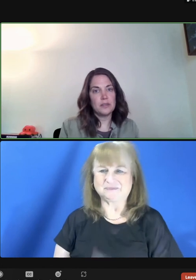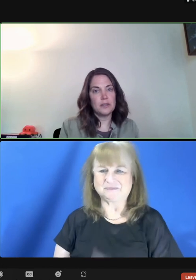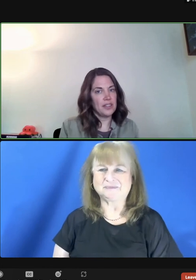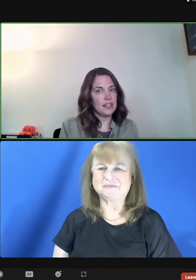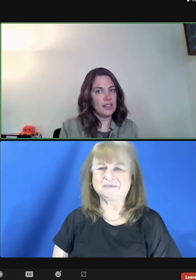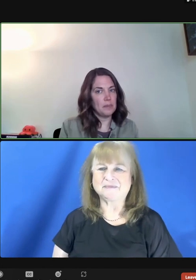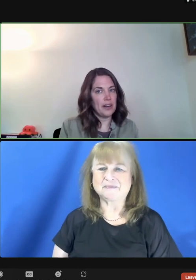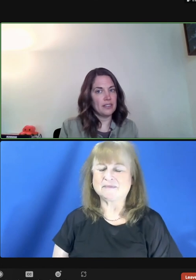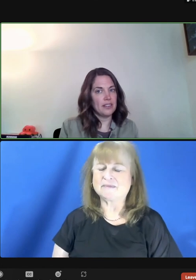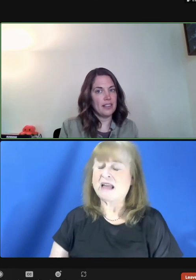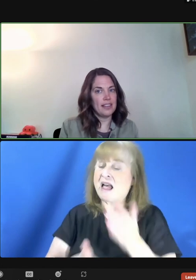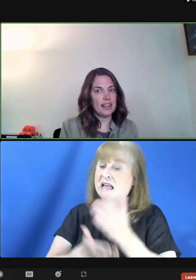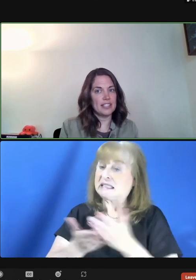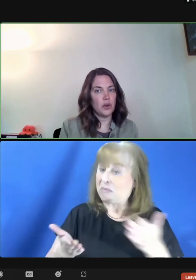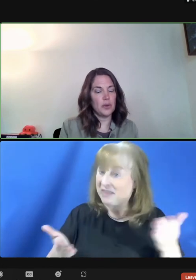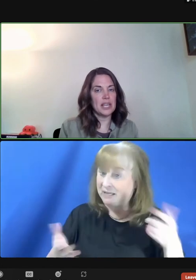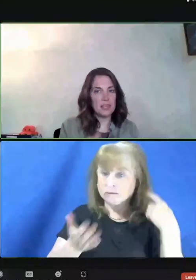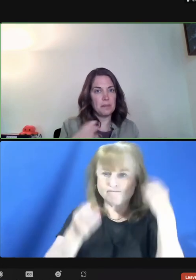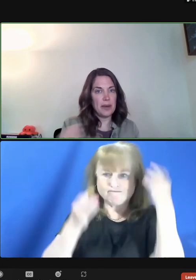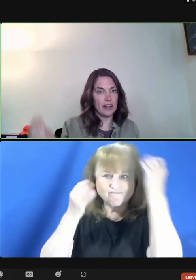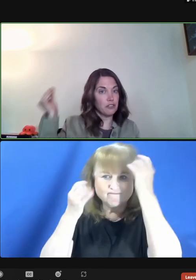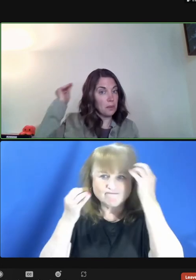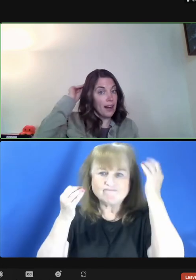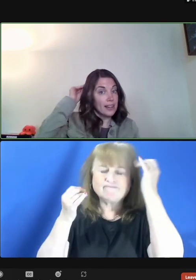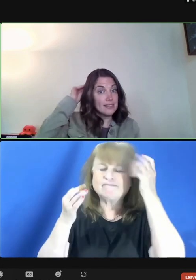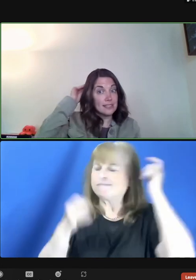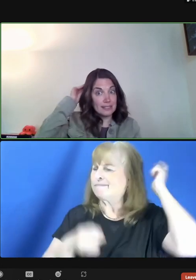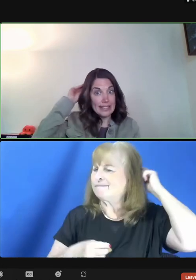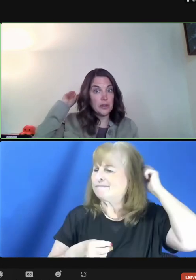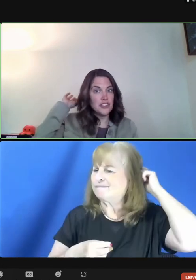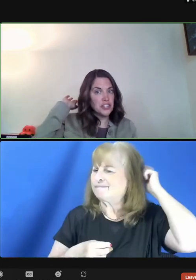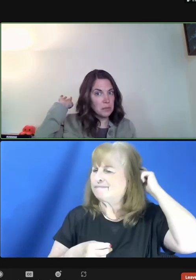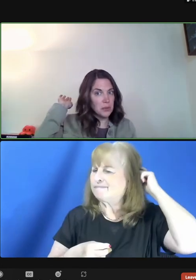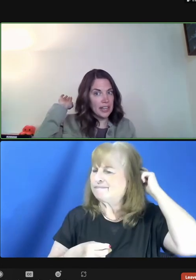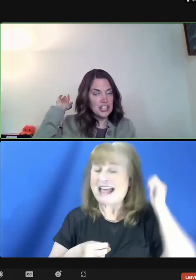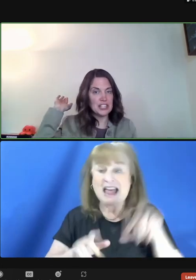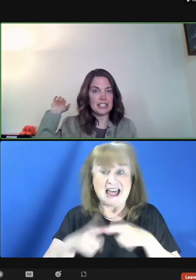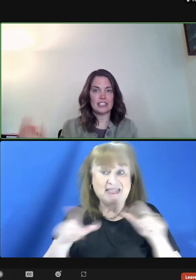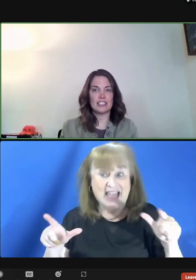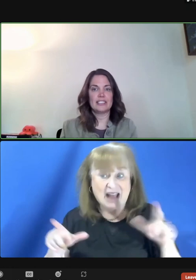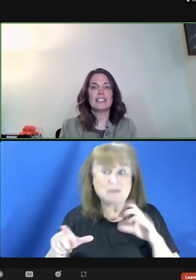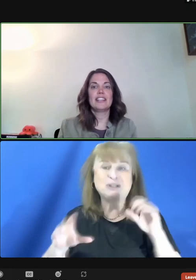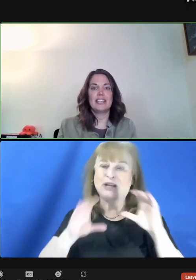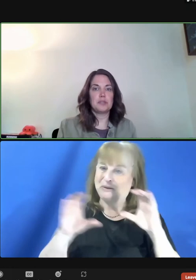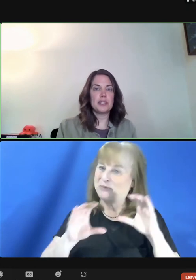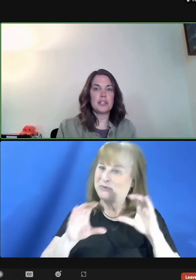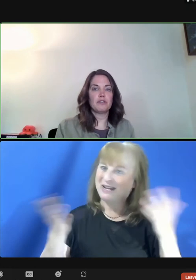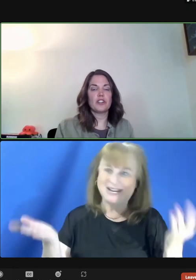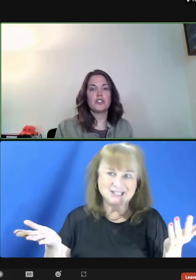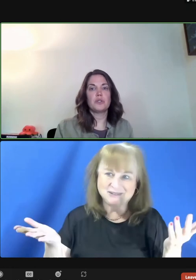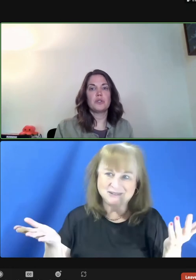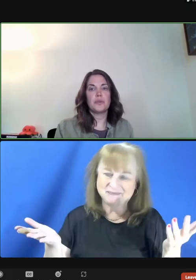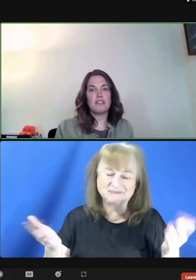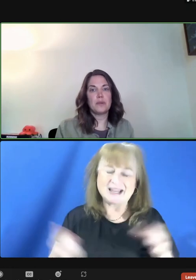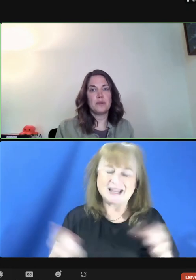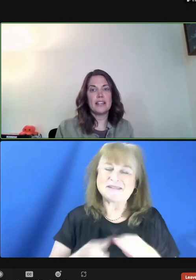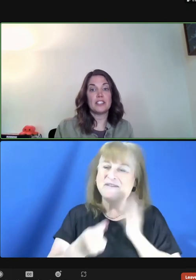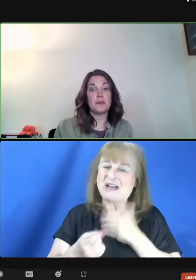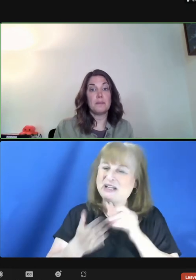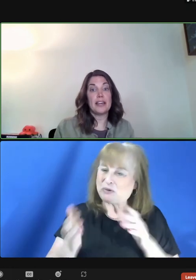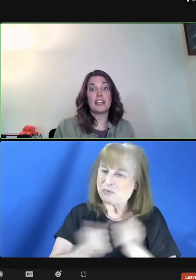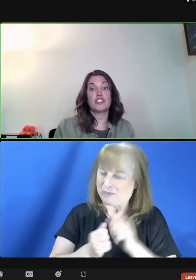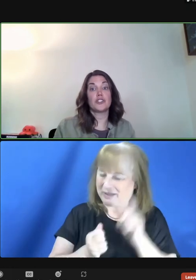So just some things to think about that always keeping in the back of your mind: language and communication, especially for our students